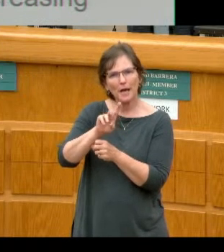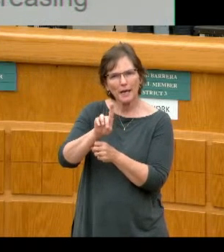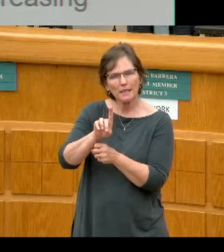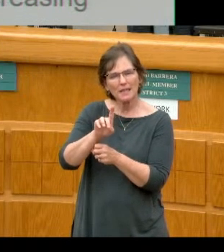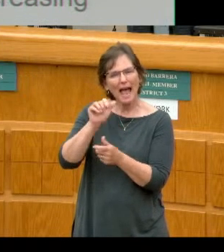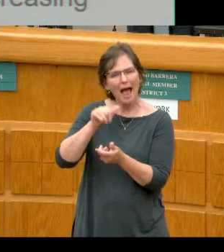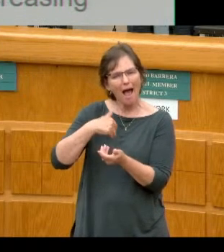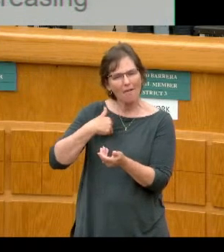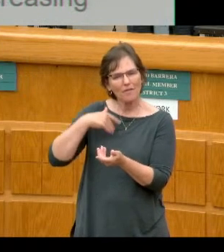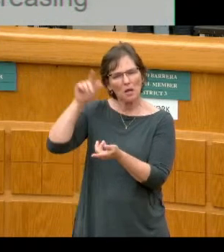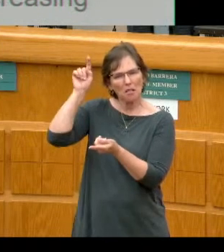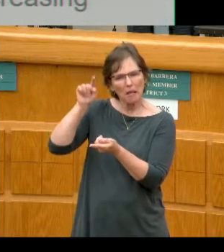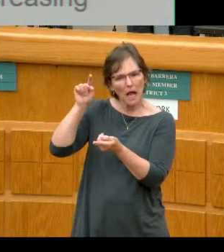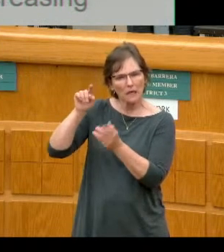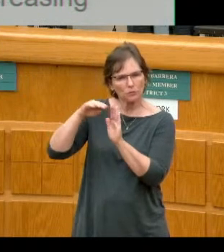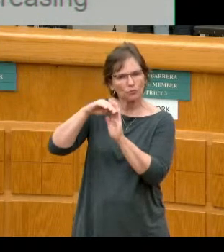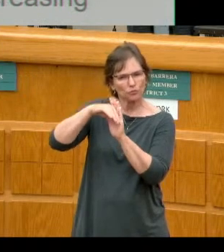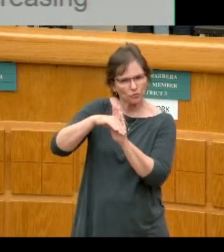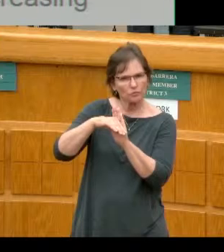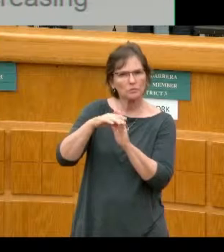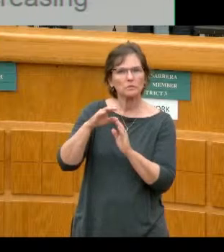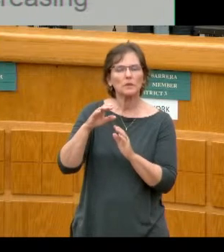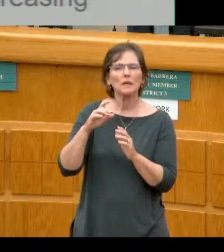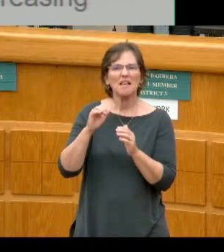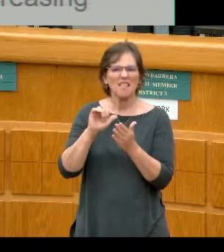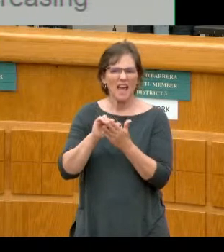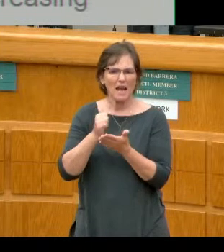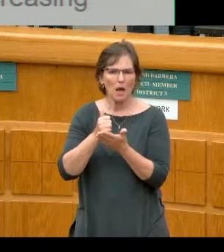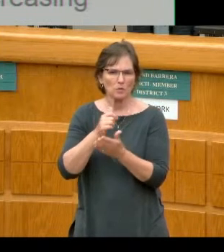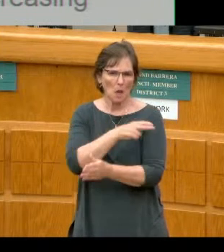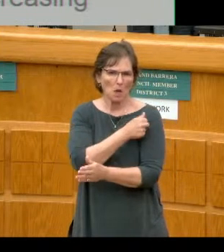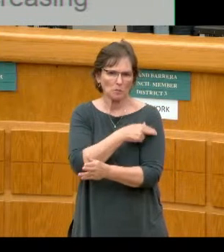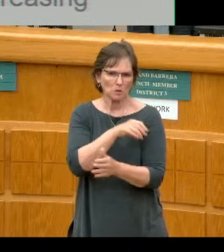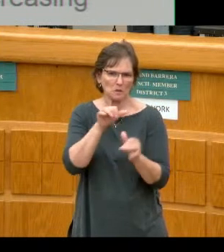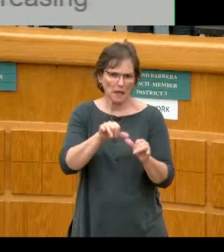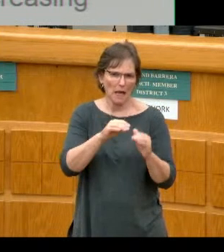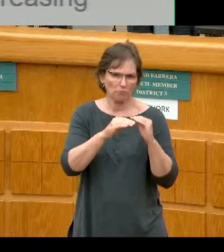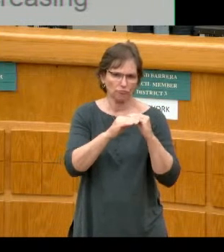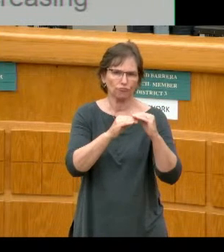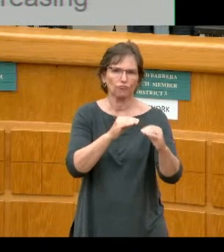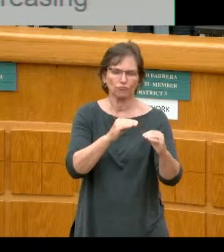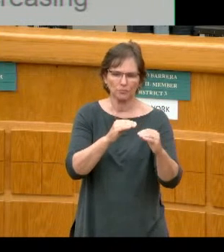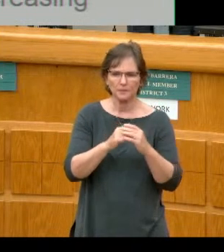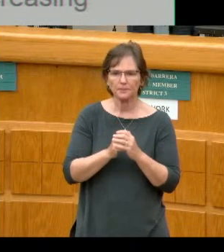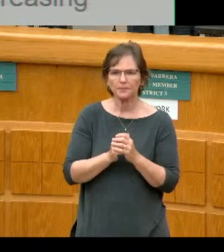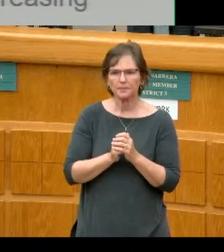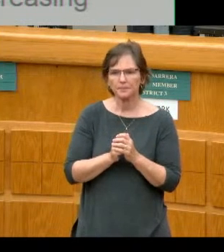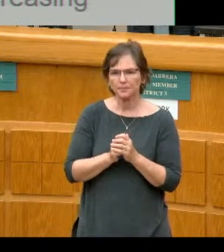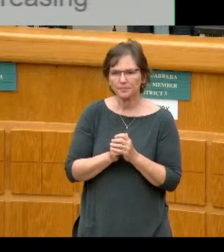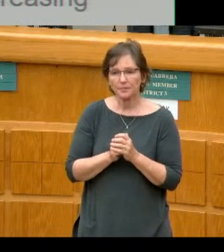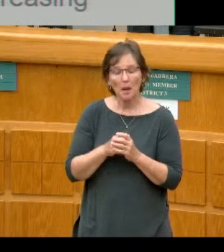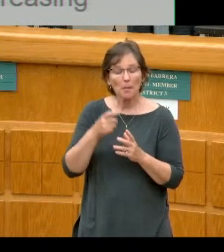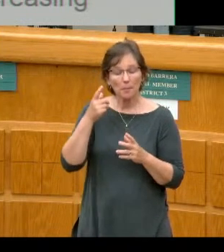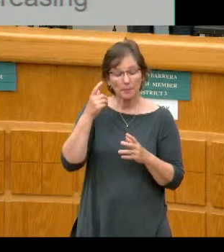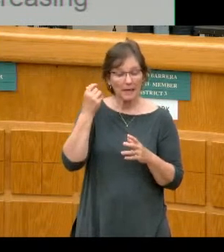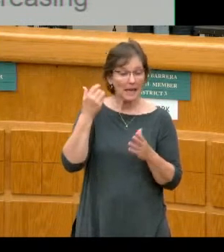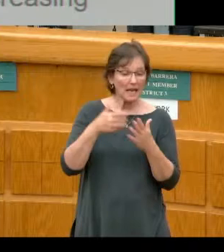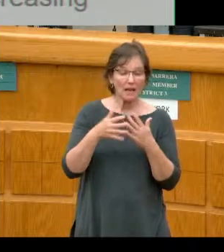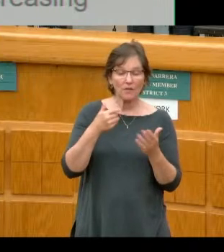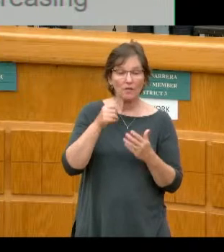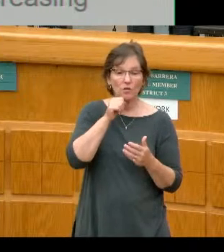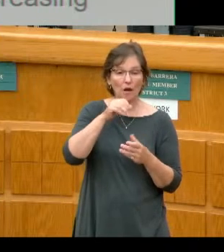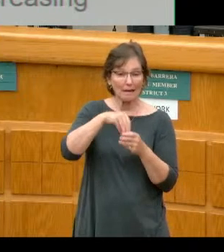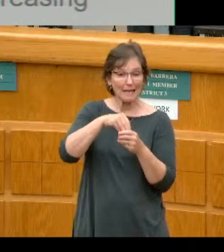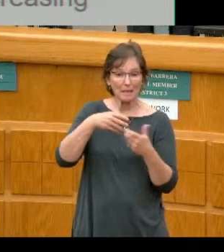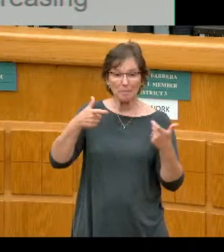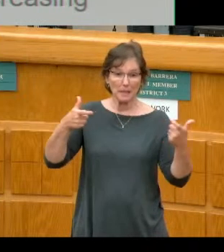Hospitalizations are predicted to begin increasing. We already see that happening in Nueces County itself. When you look at the coastal bend overall, you don't see